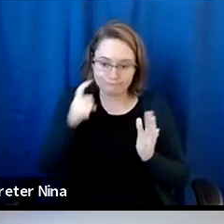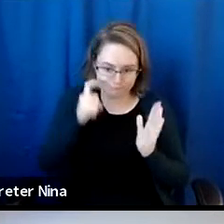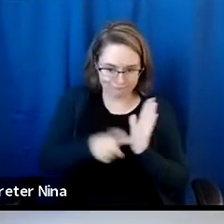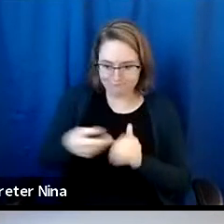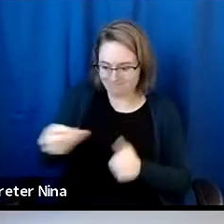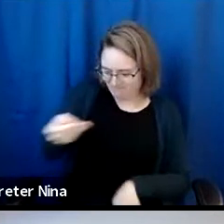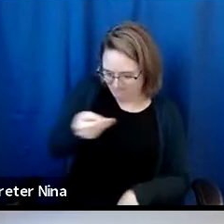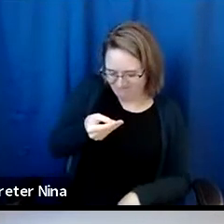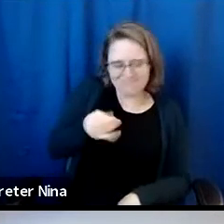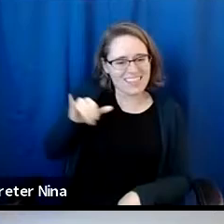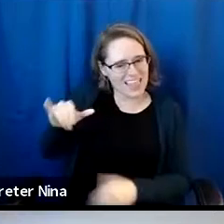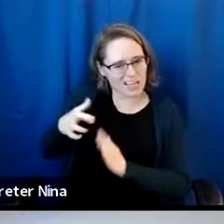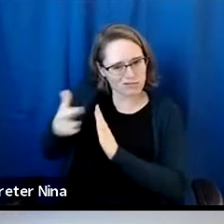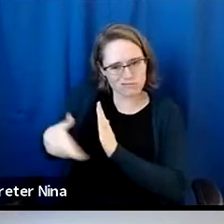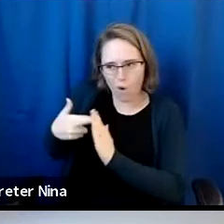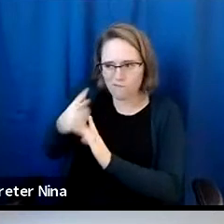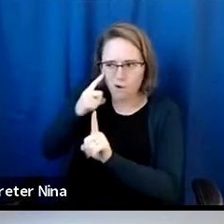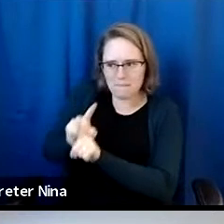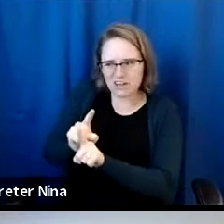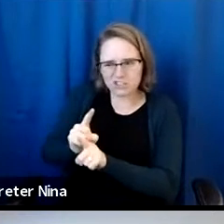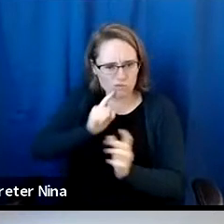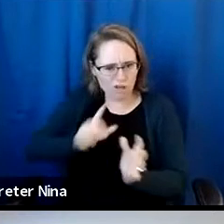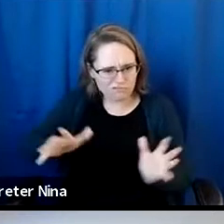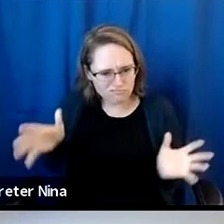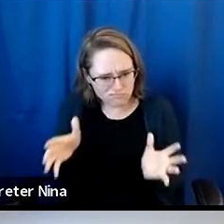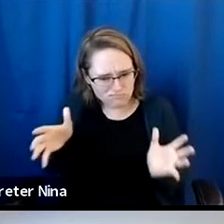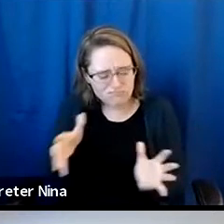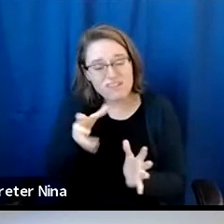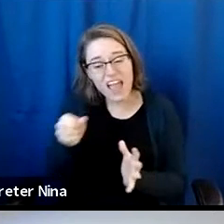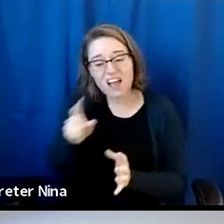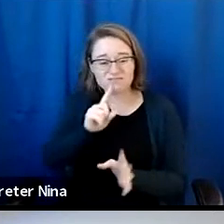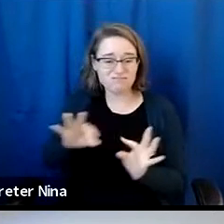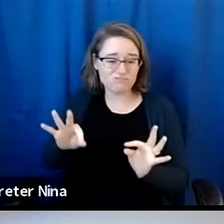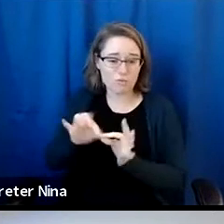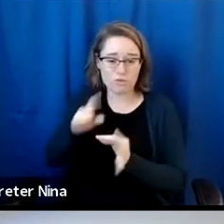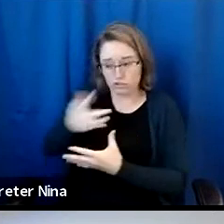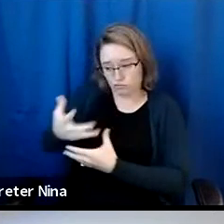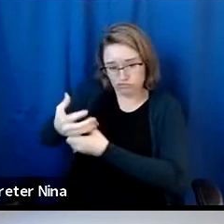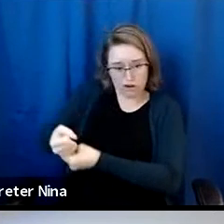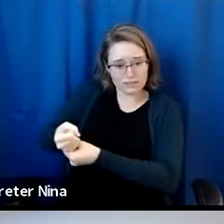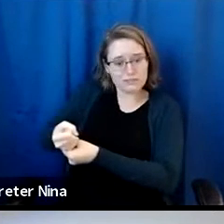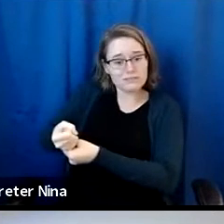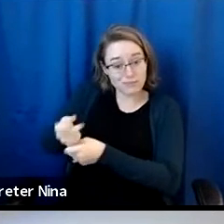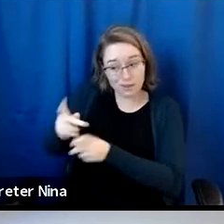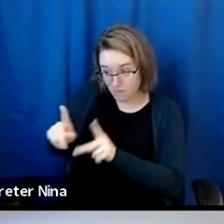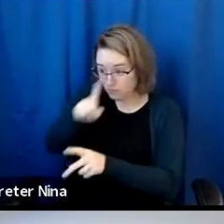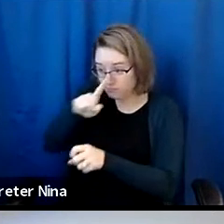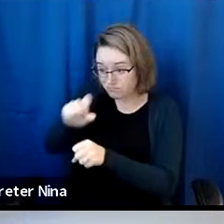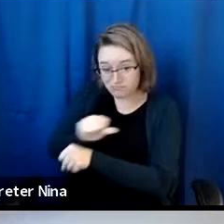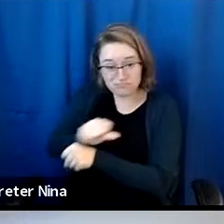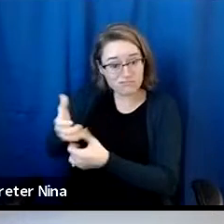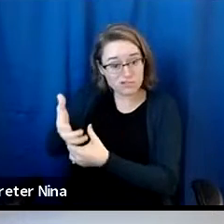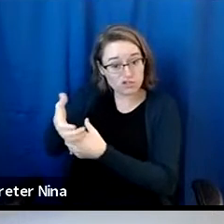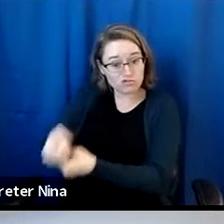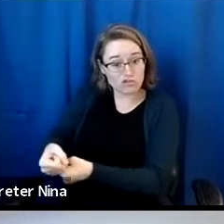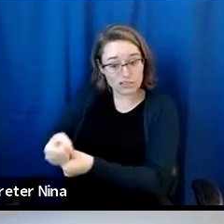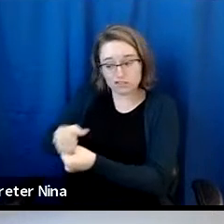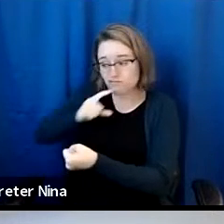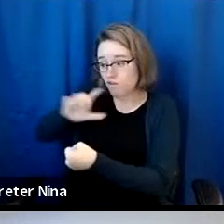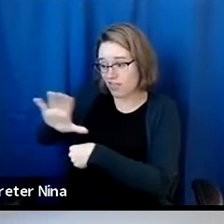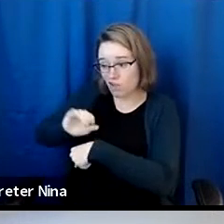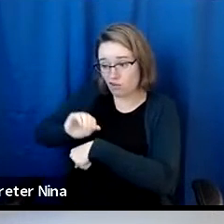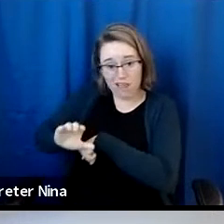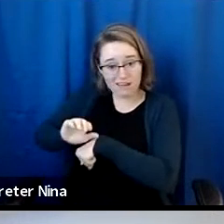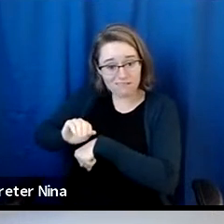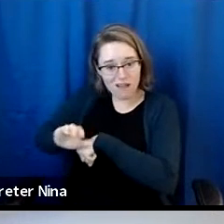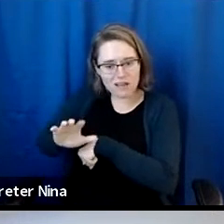role of a mentor. And I think it's also important for us to trust our mentors, that if these are people who we truly trust for their advice, because